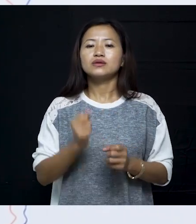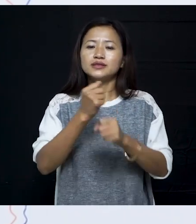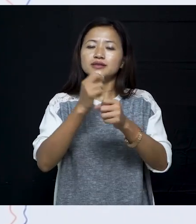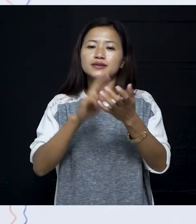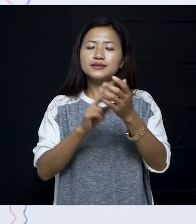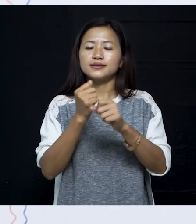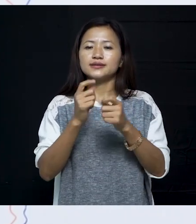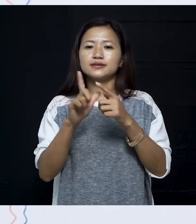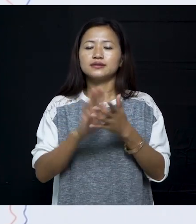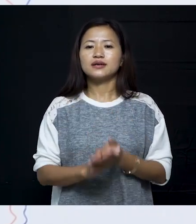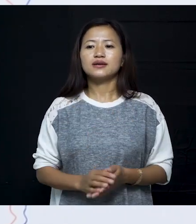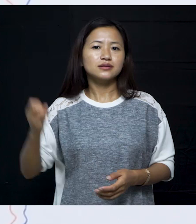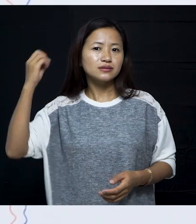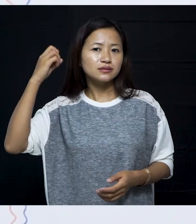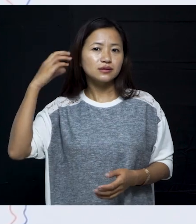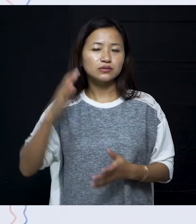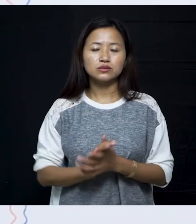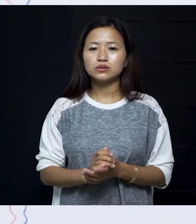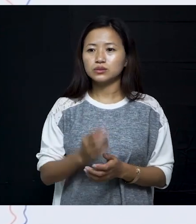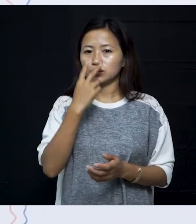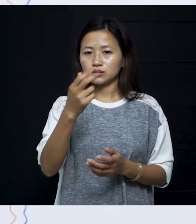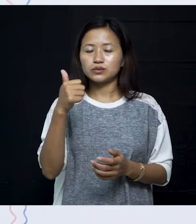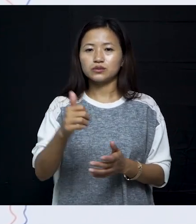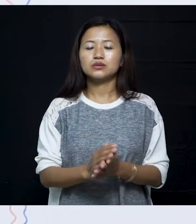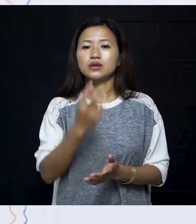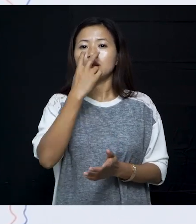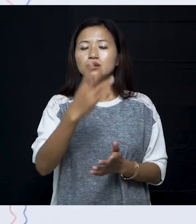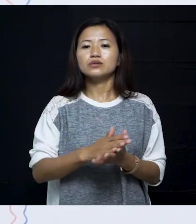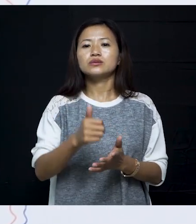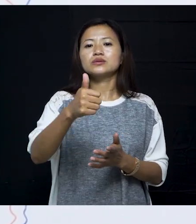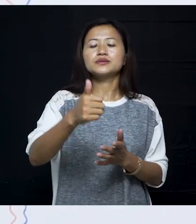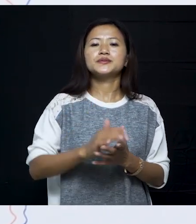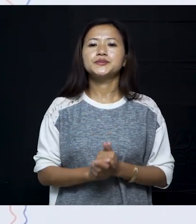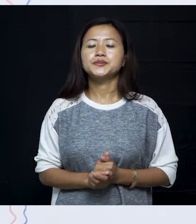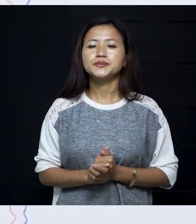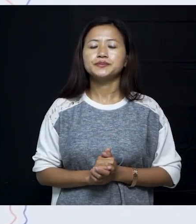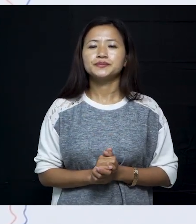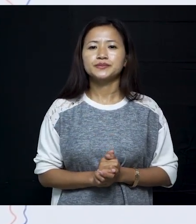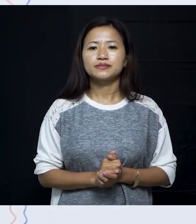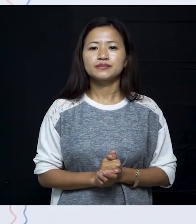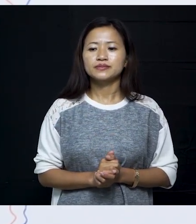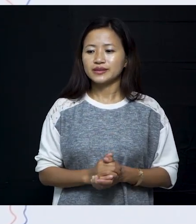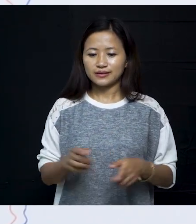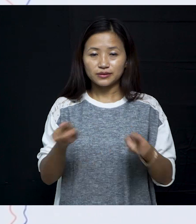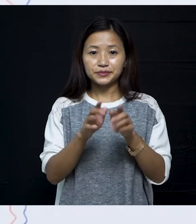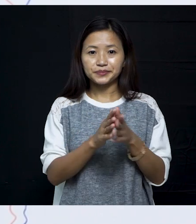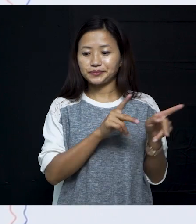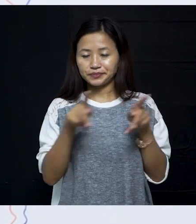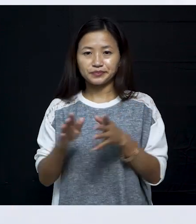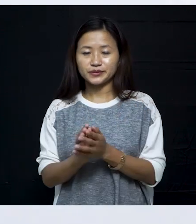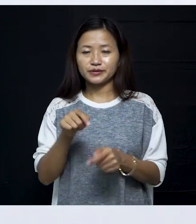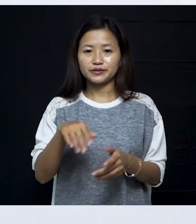it mean? It should sound good, it should look attractive, and it should sound good. So as I was preparing